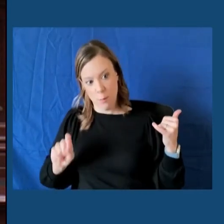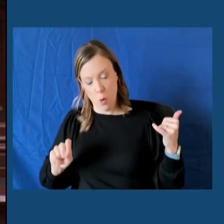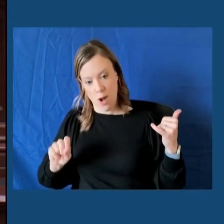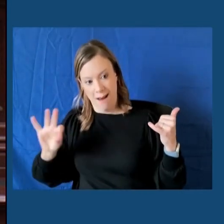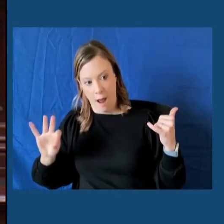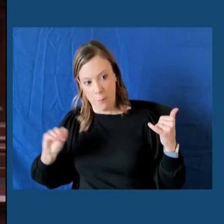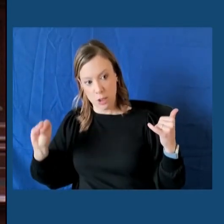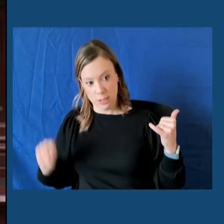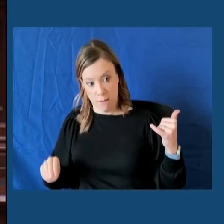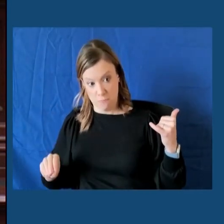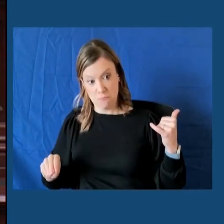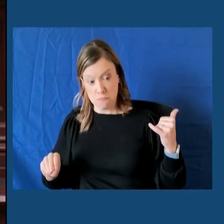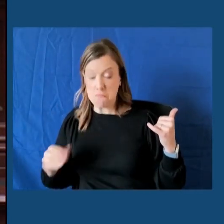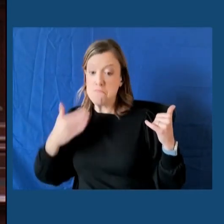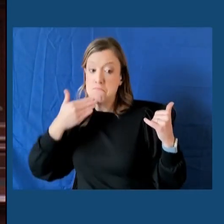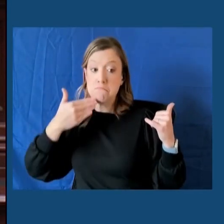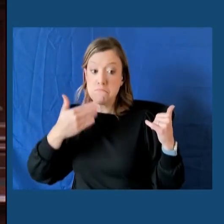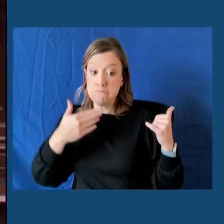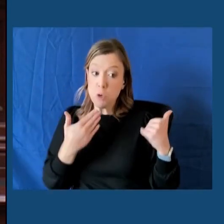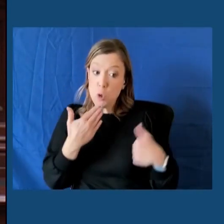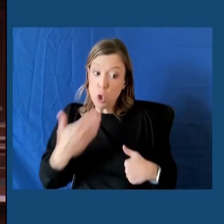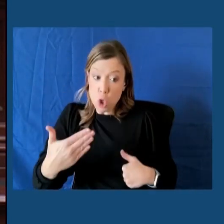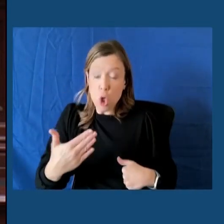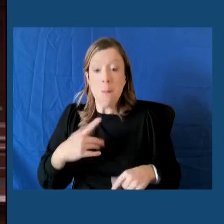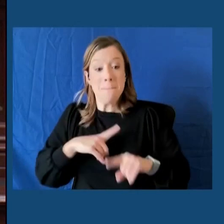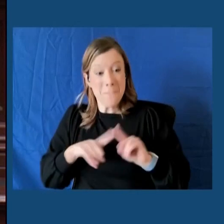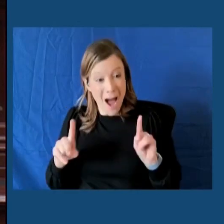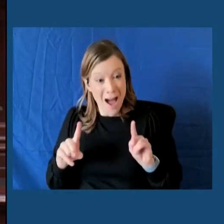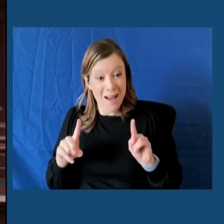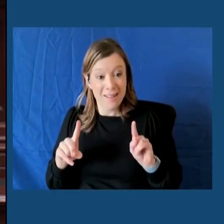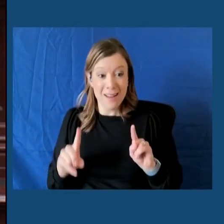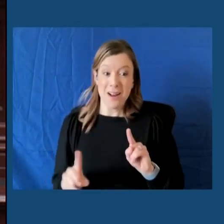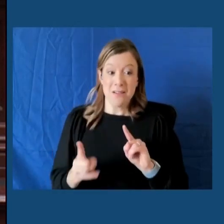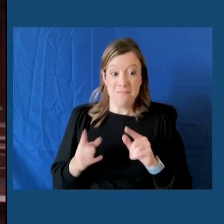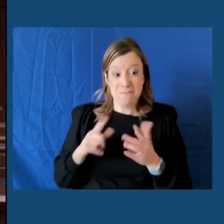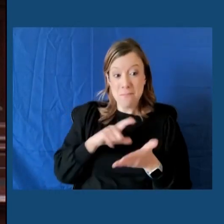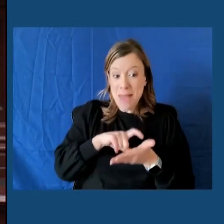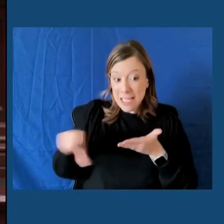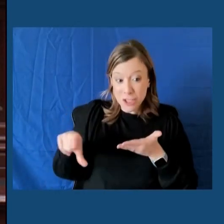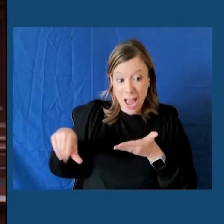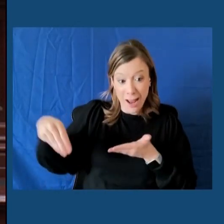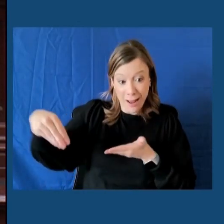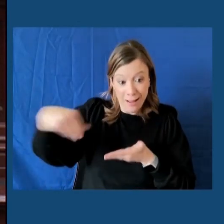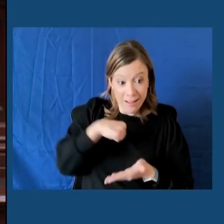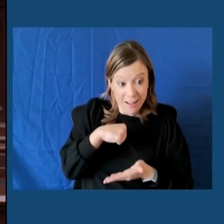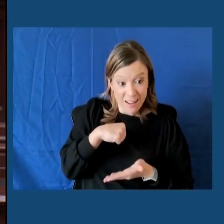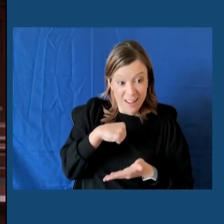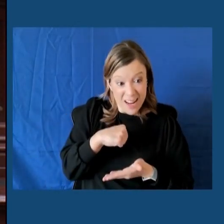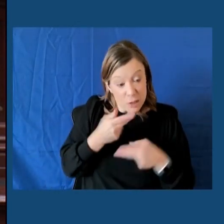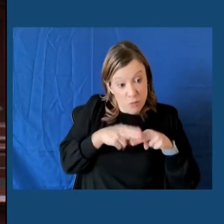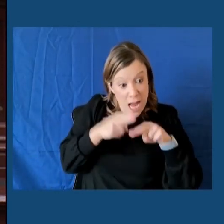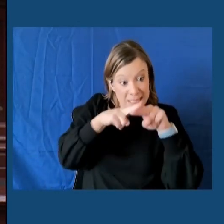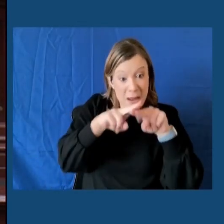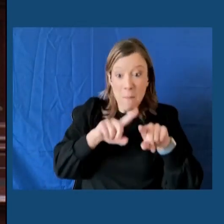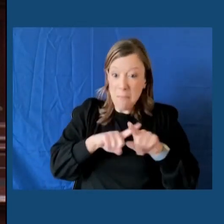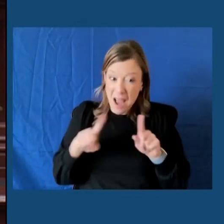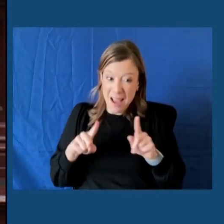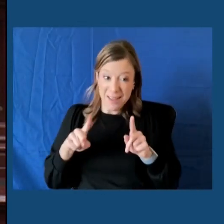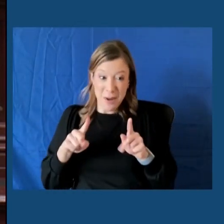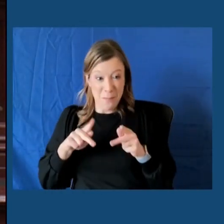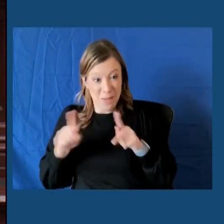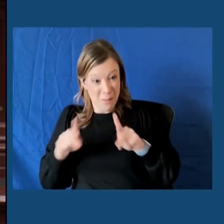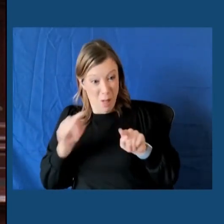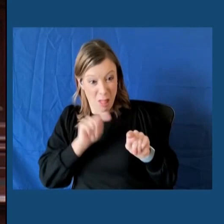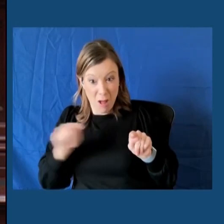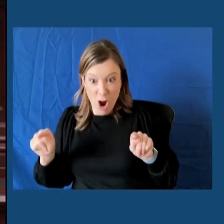finally growing, and yet, our neighbors are struggling to make a dollar go further.